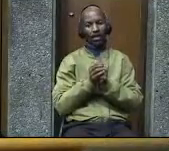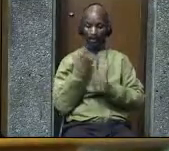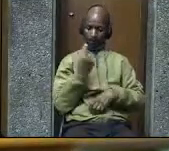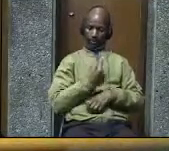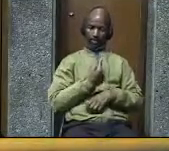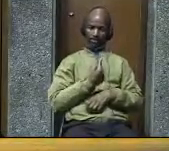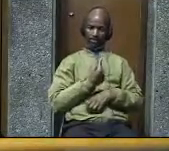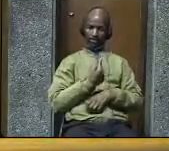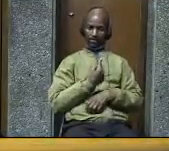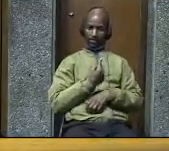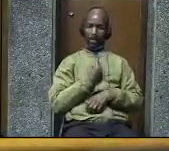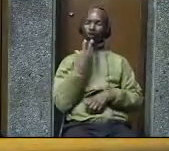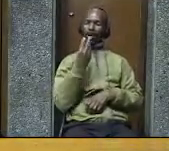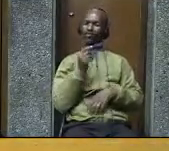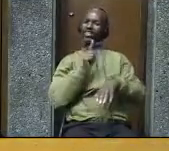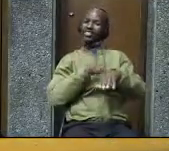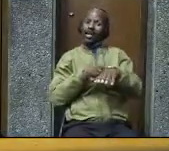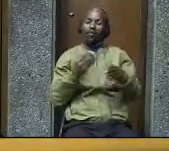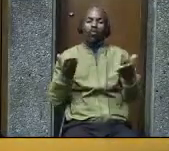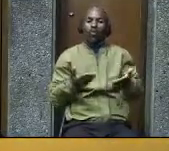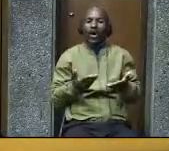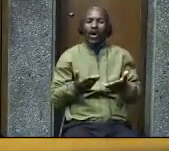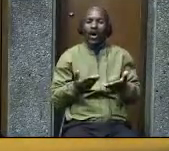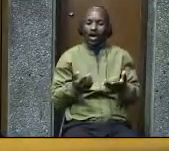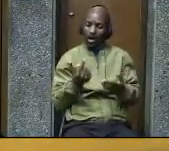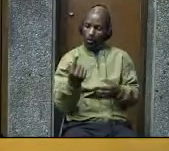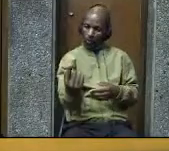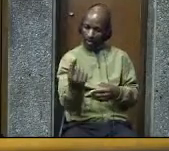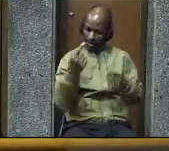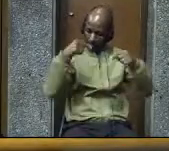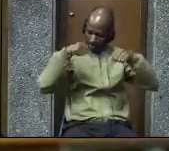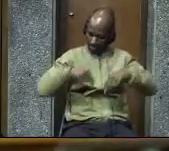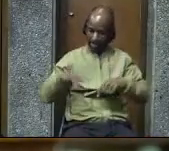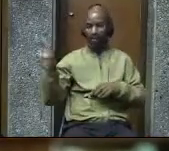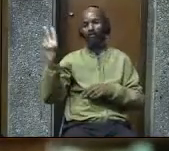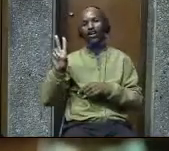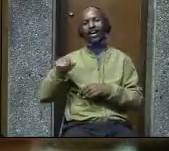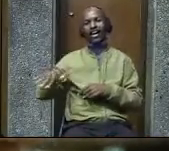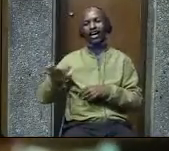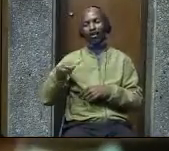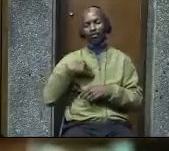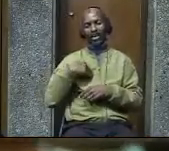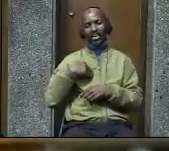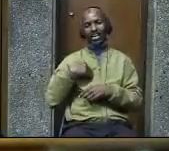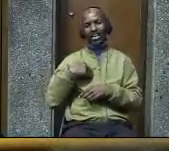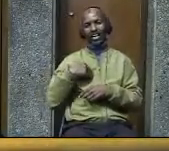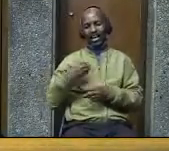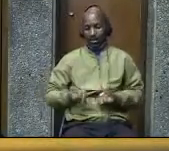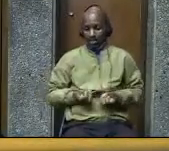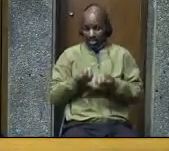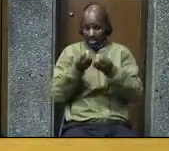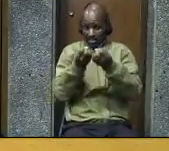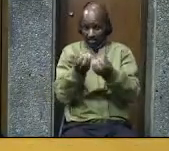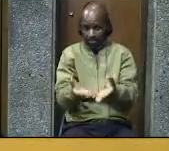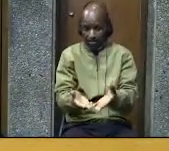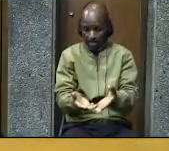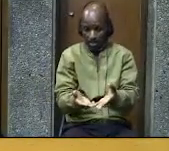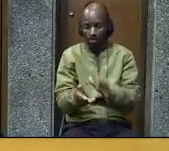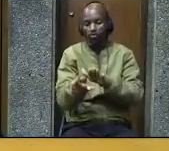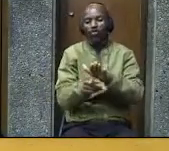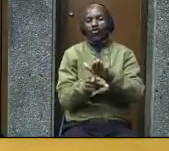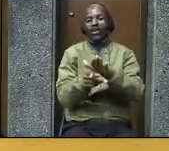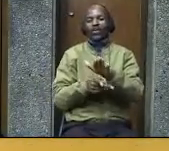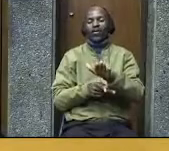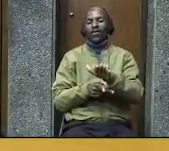myself, there was a time whereby we came here at Vereeniging. I made written submissions to